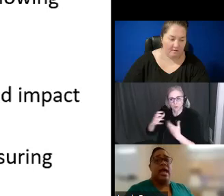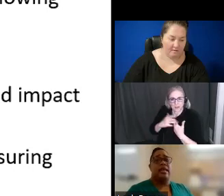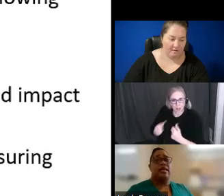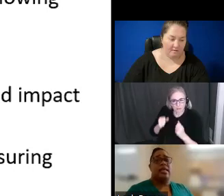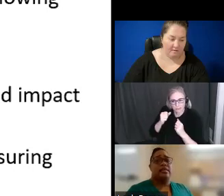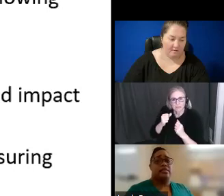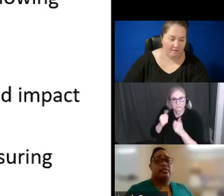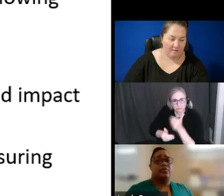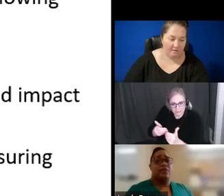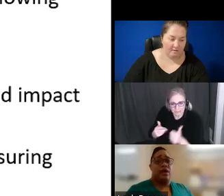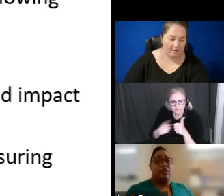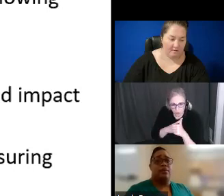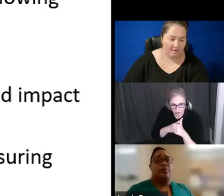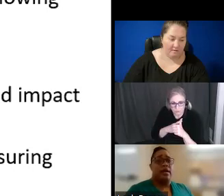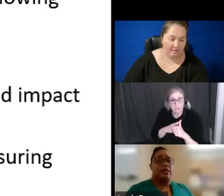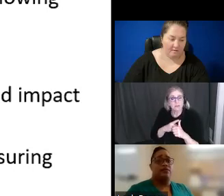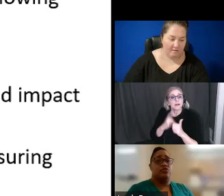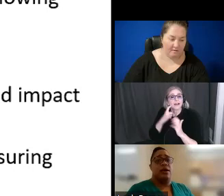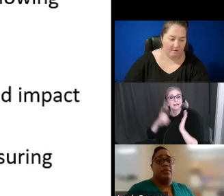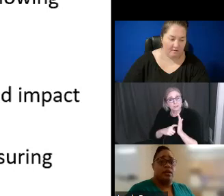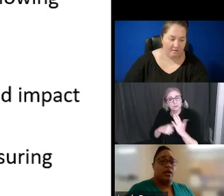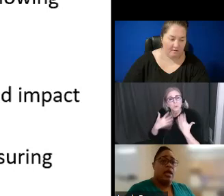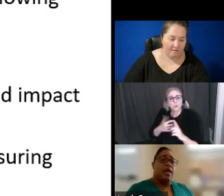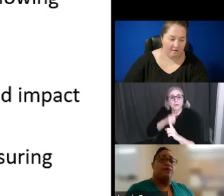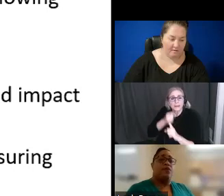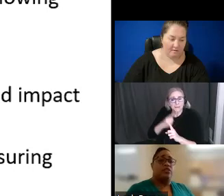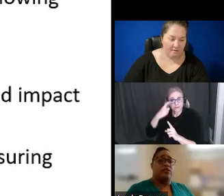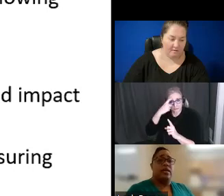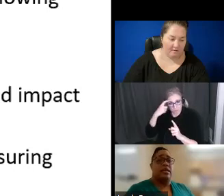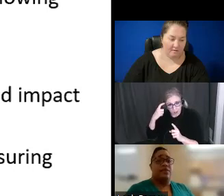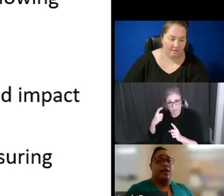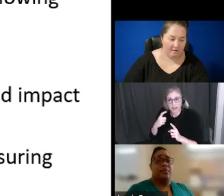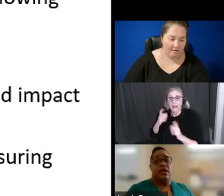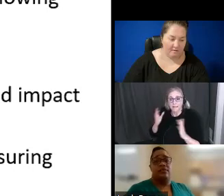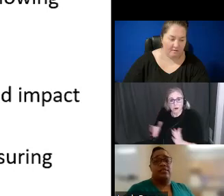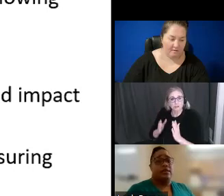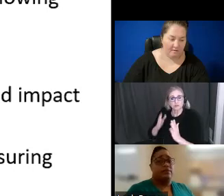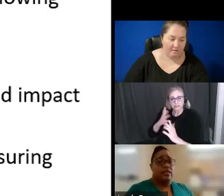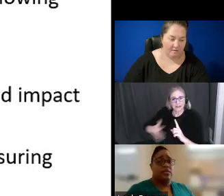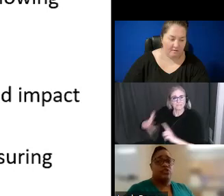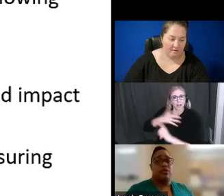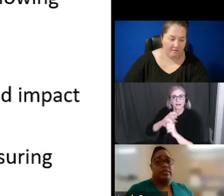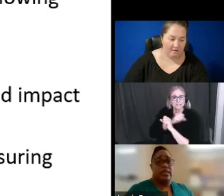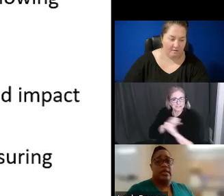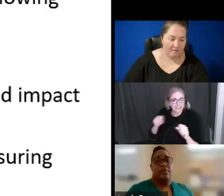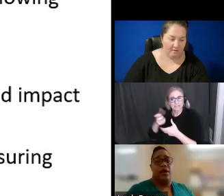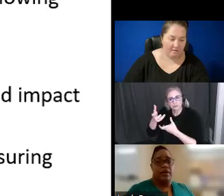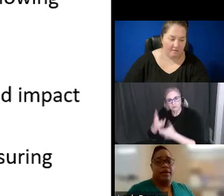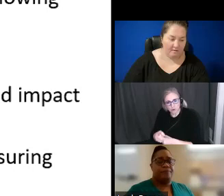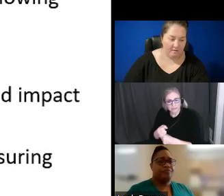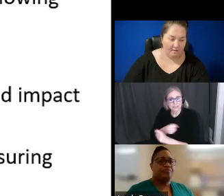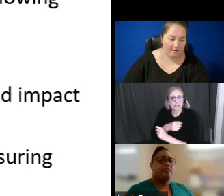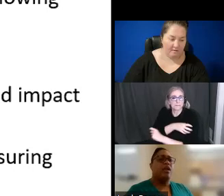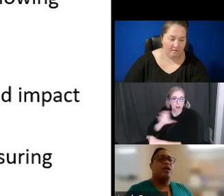journey and acknowledges the profound impact of trauma and fostering an environment of safety, trust, and